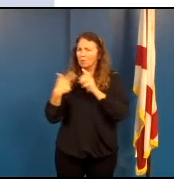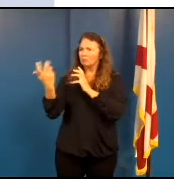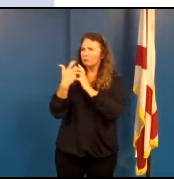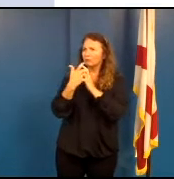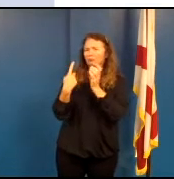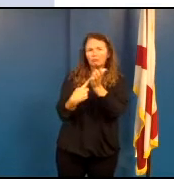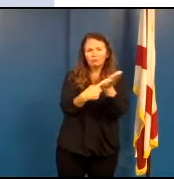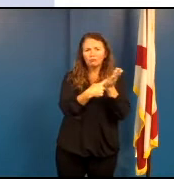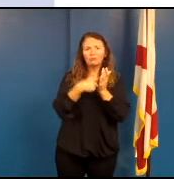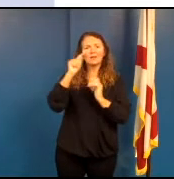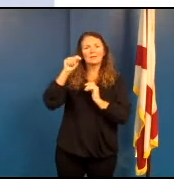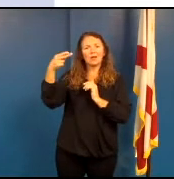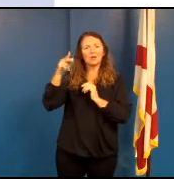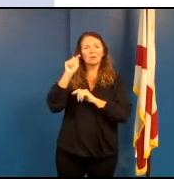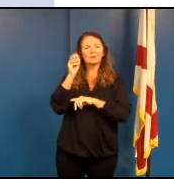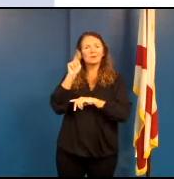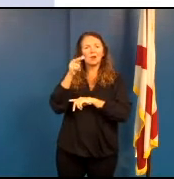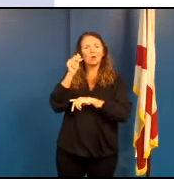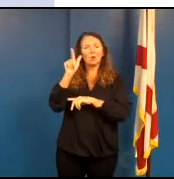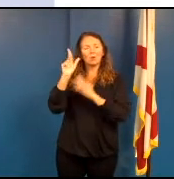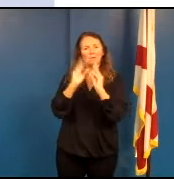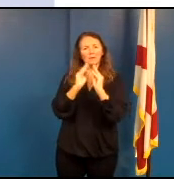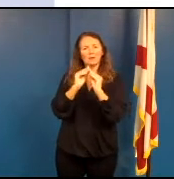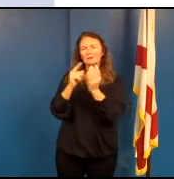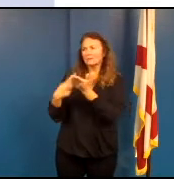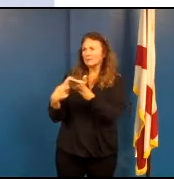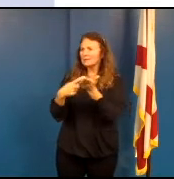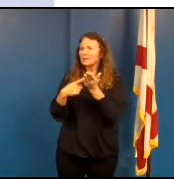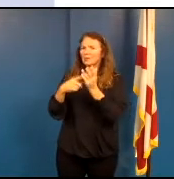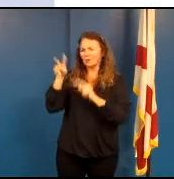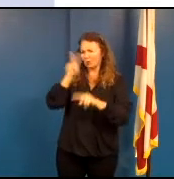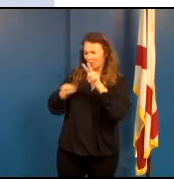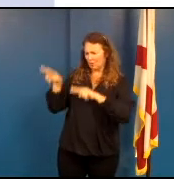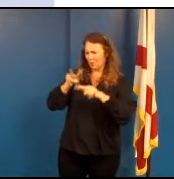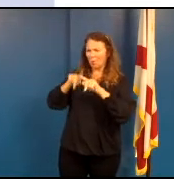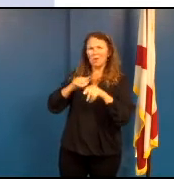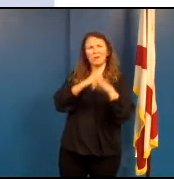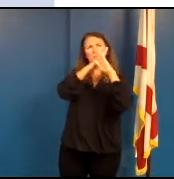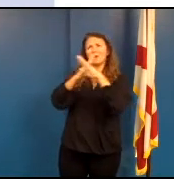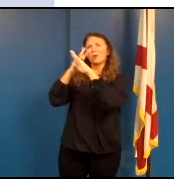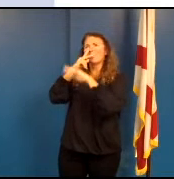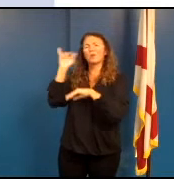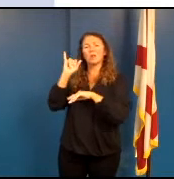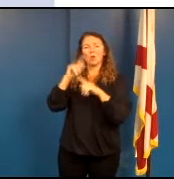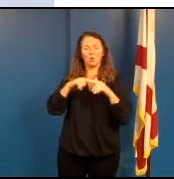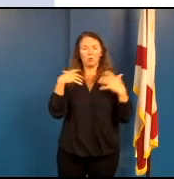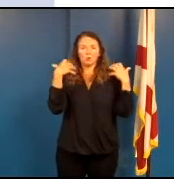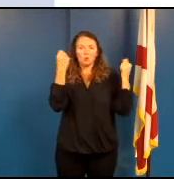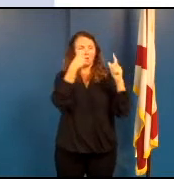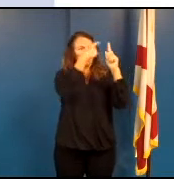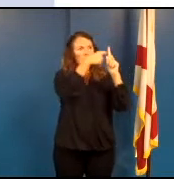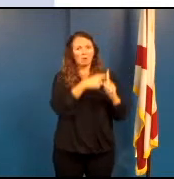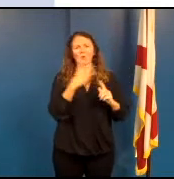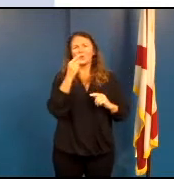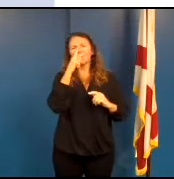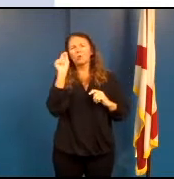town halls where we had an opportunity to look at what were barriers and what were strengths and what could